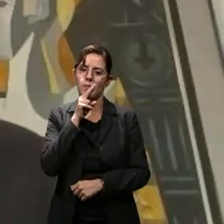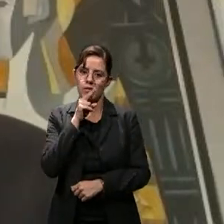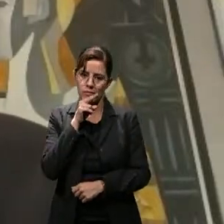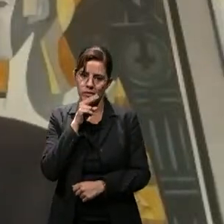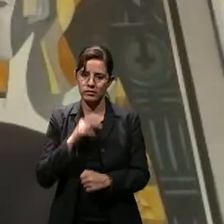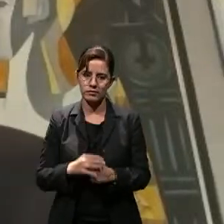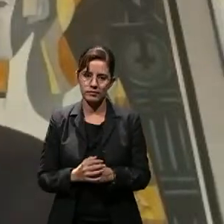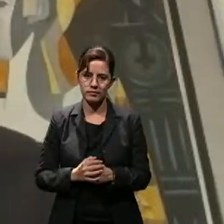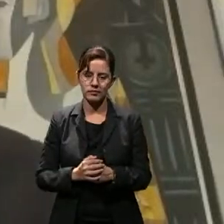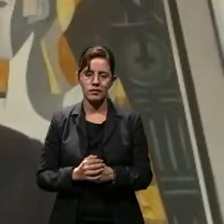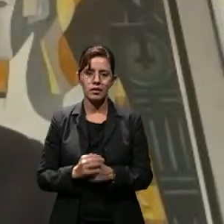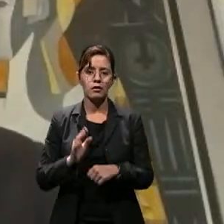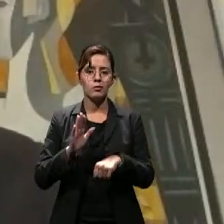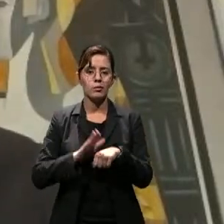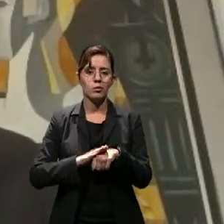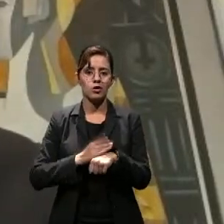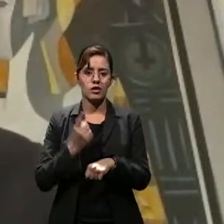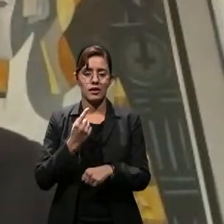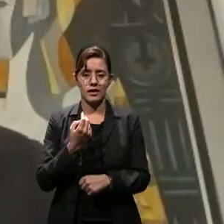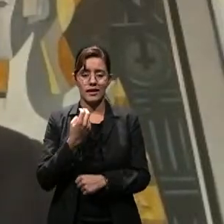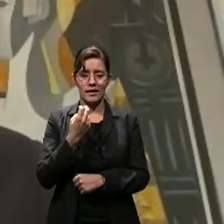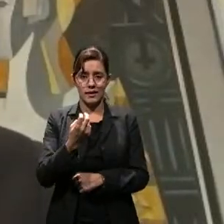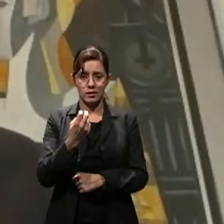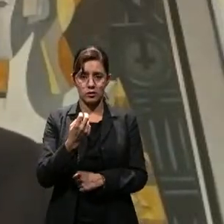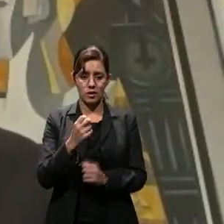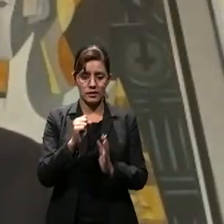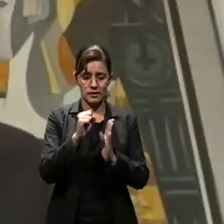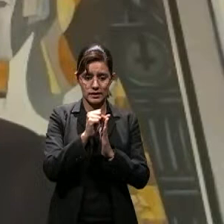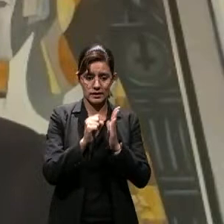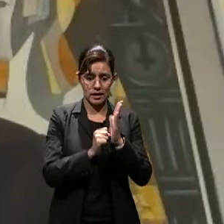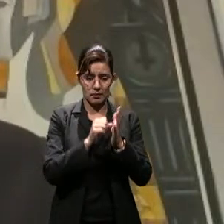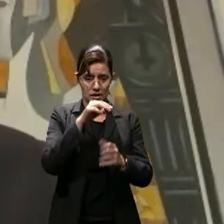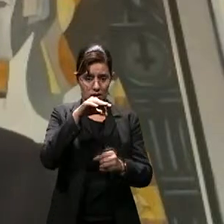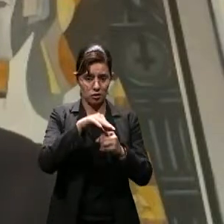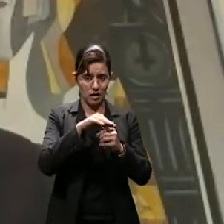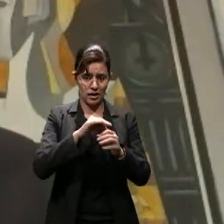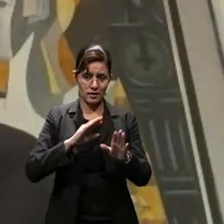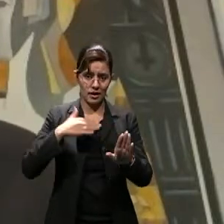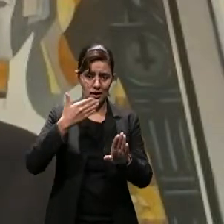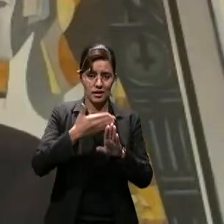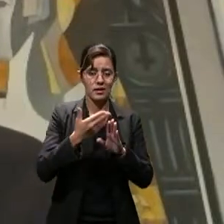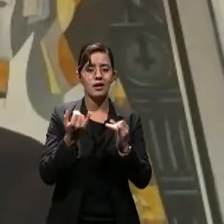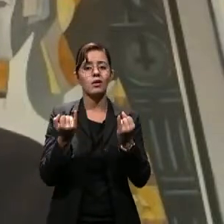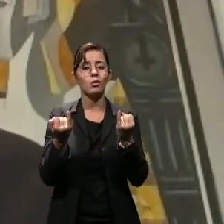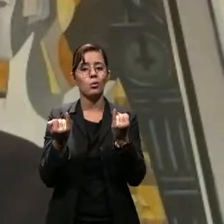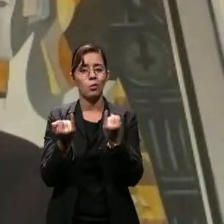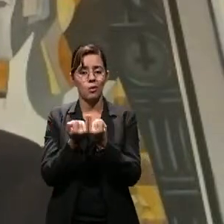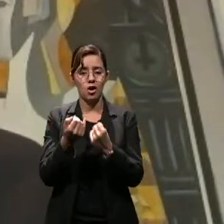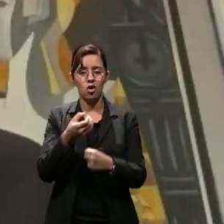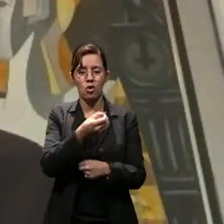concern because we are not only eroding the electoral